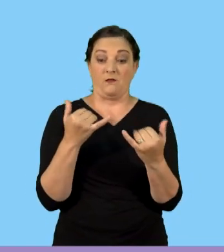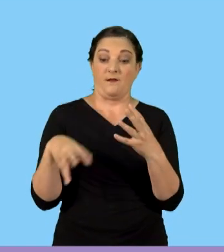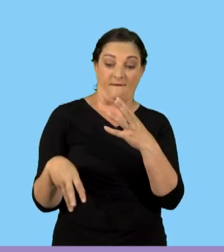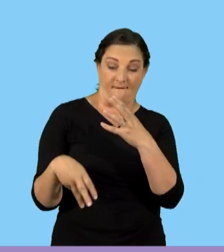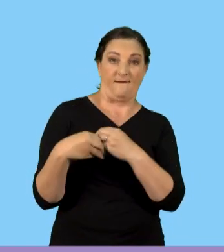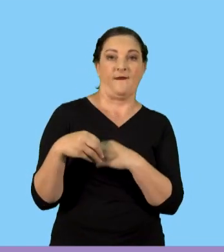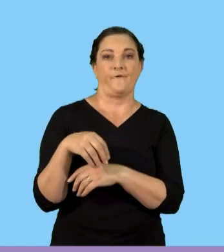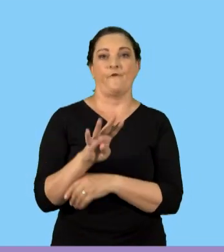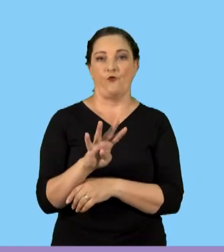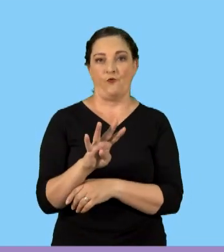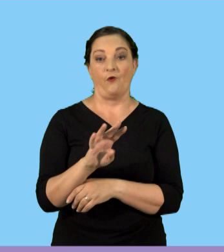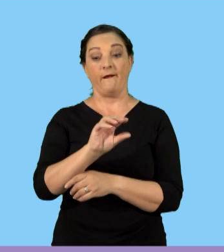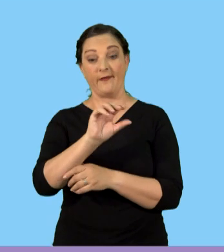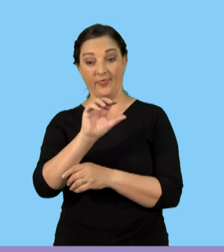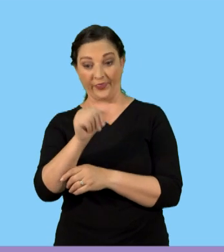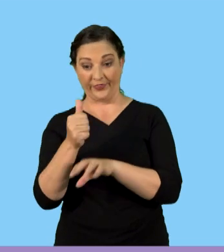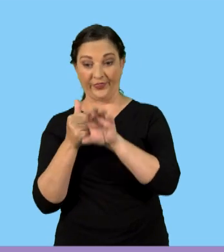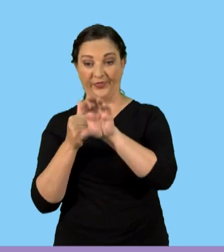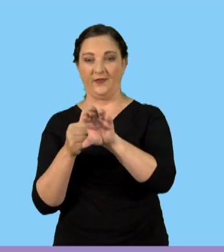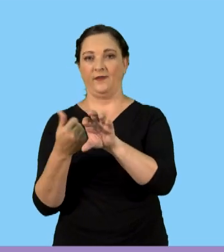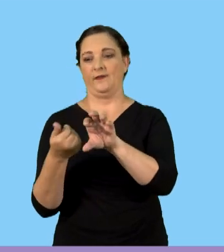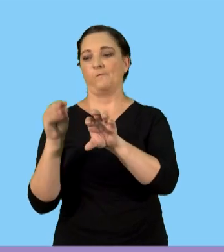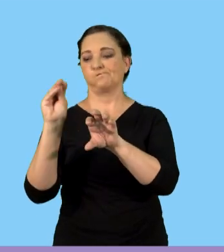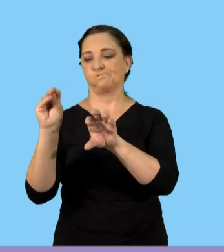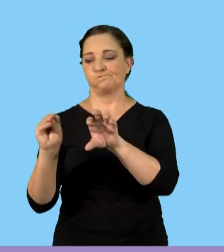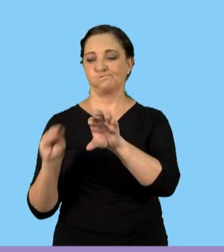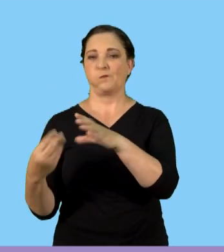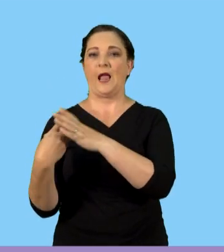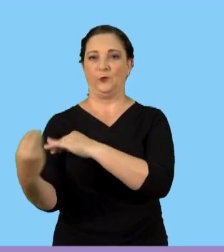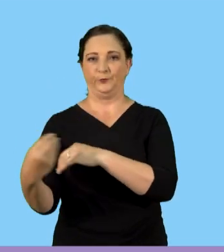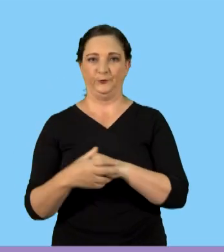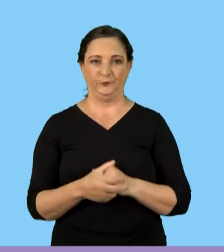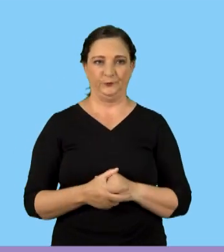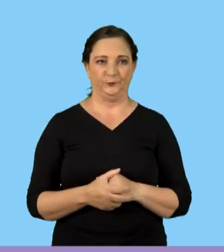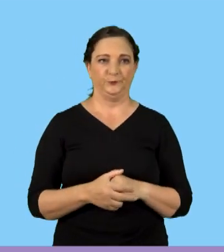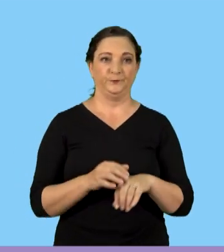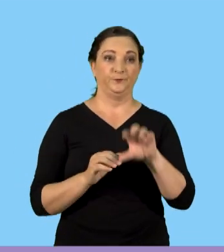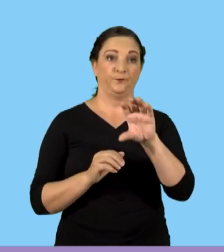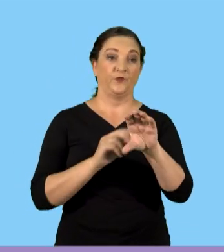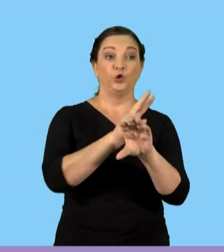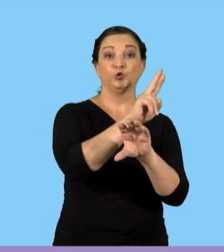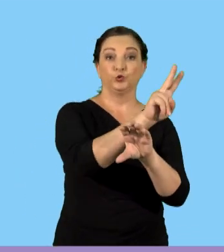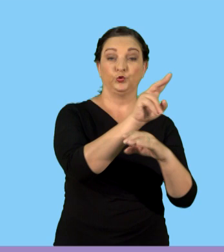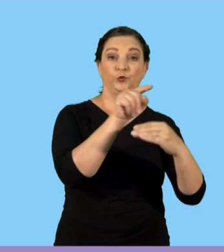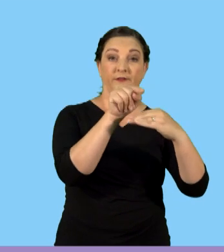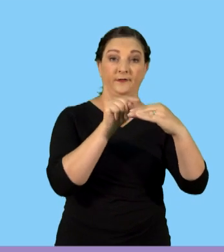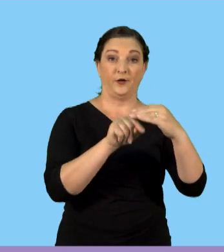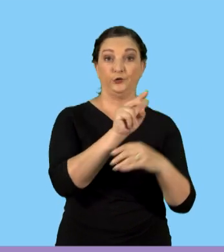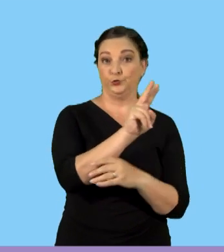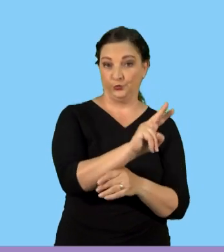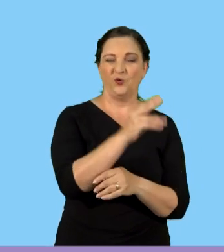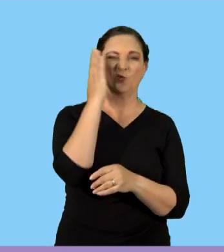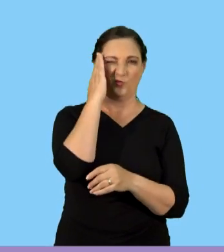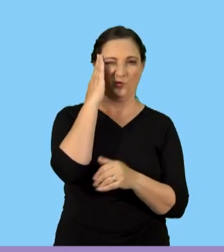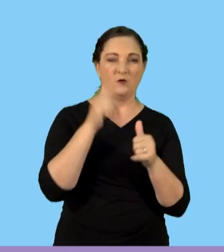4, and that is going to give us our output value. So let's get to it. That is 2 divided by 2. We know that gives us